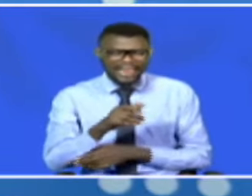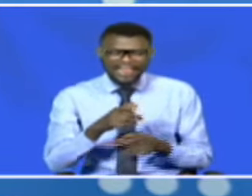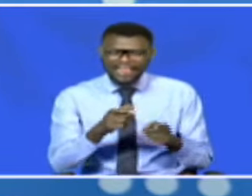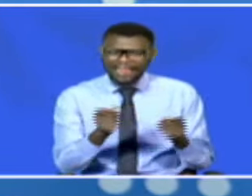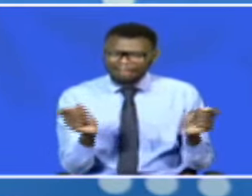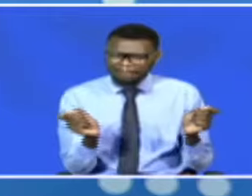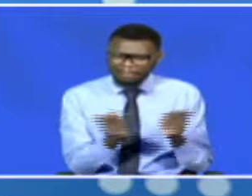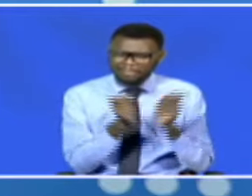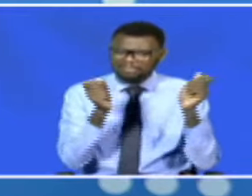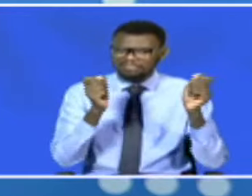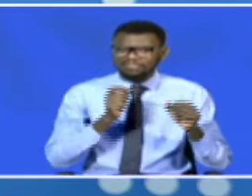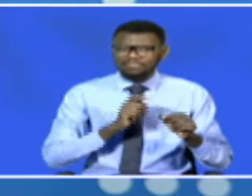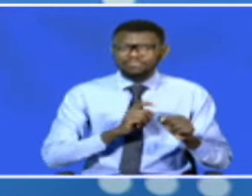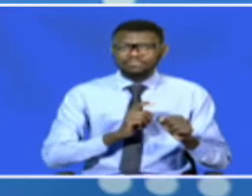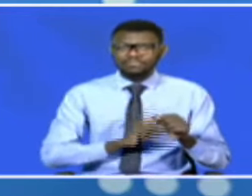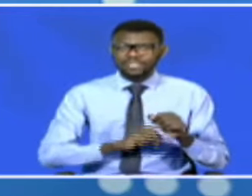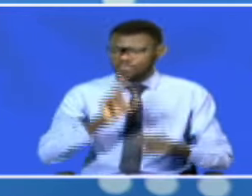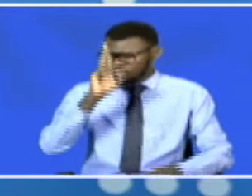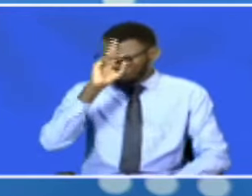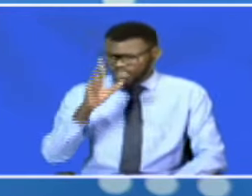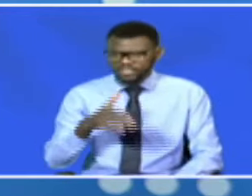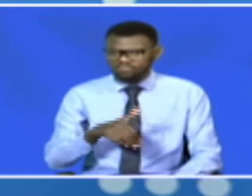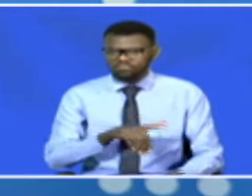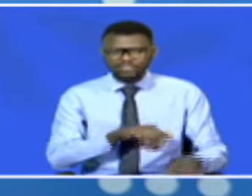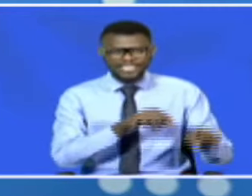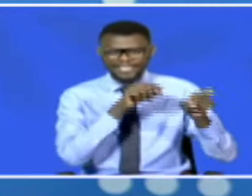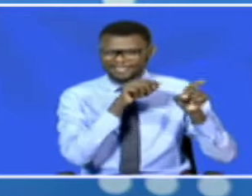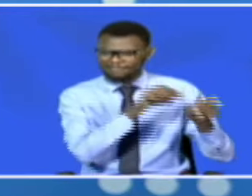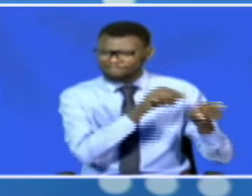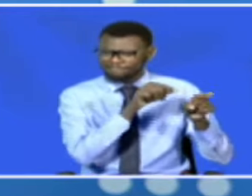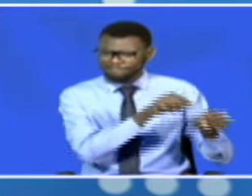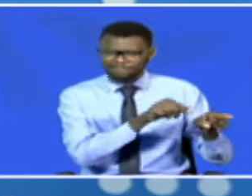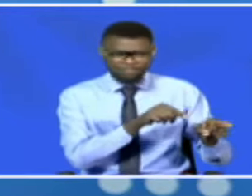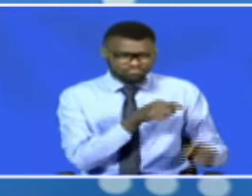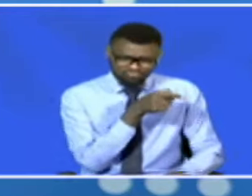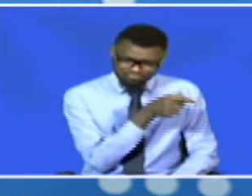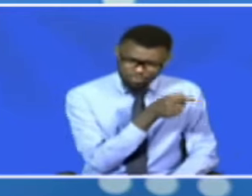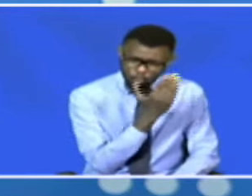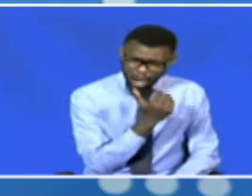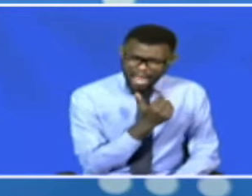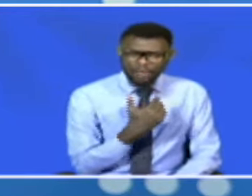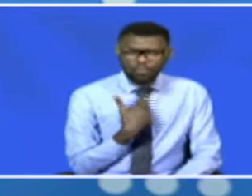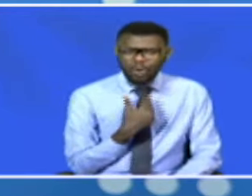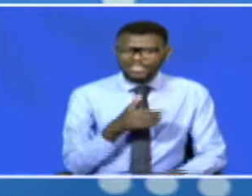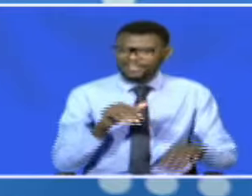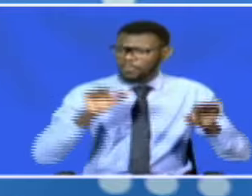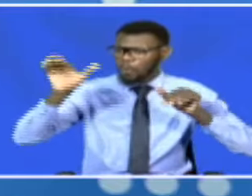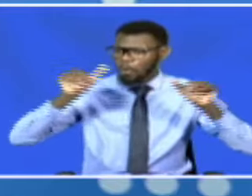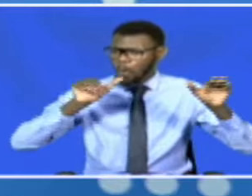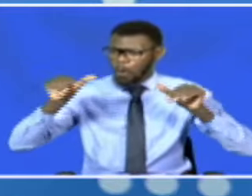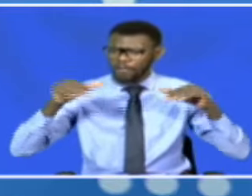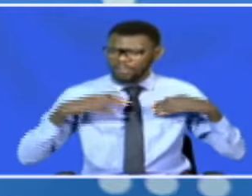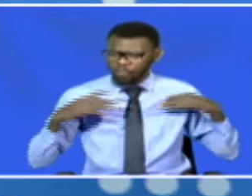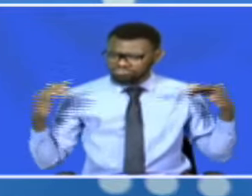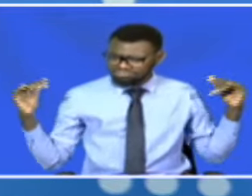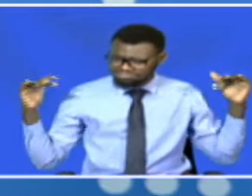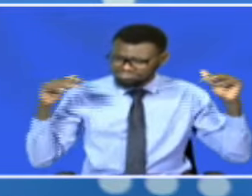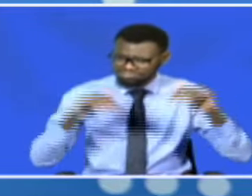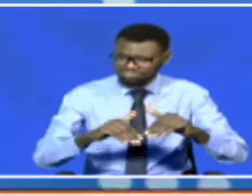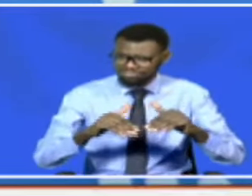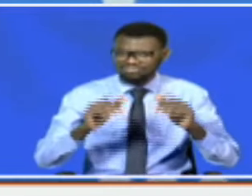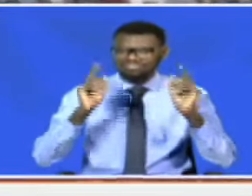a scuffle with the police after they accused him of attempting to mobilize protesters to the streets. Ken Gashuhi reports.